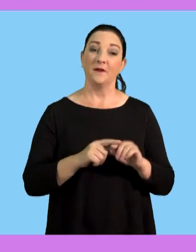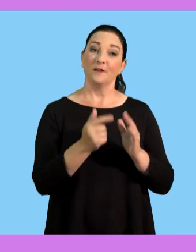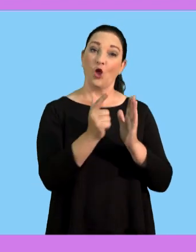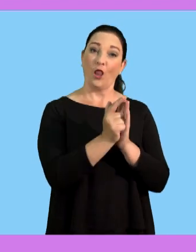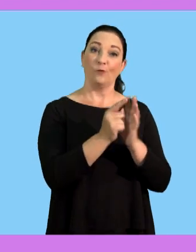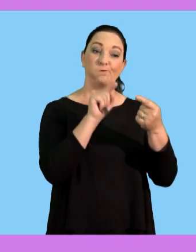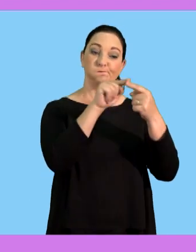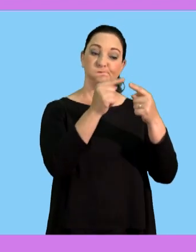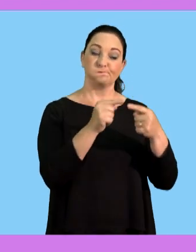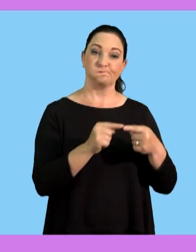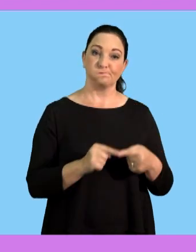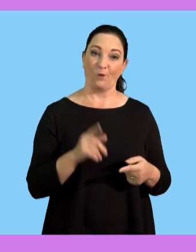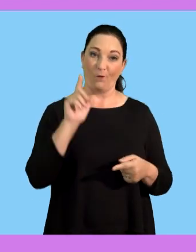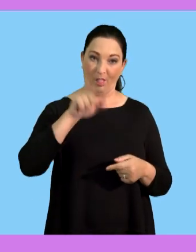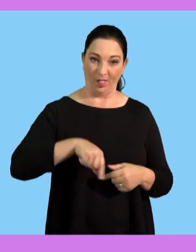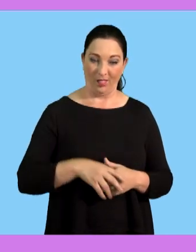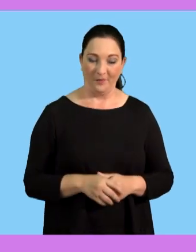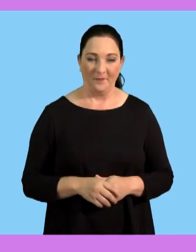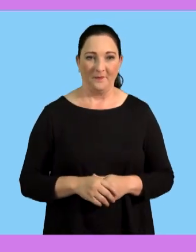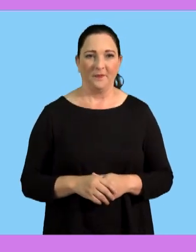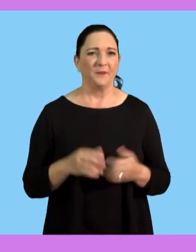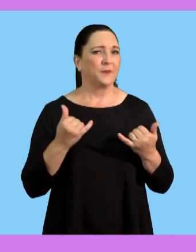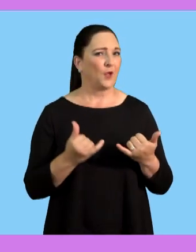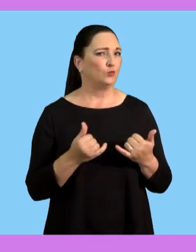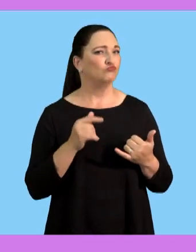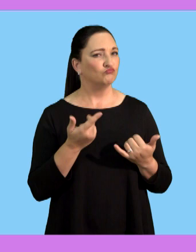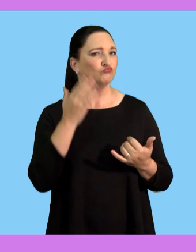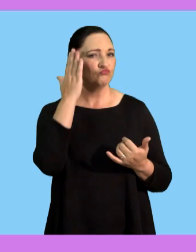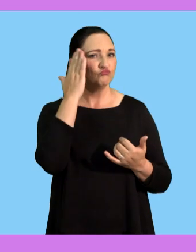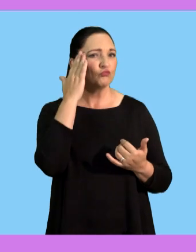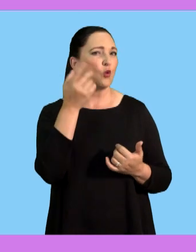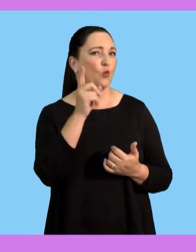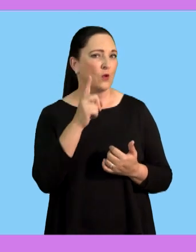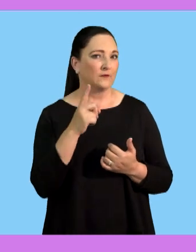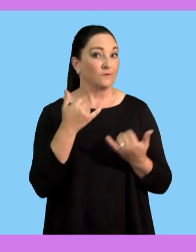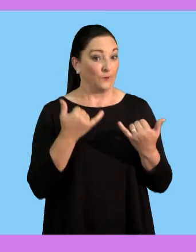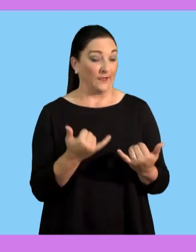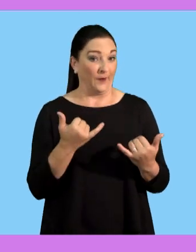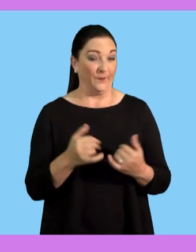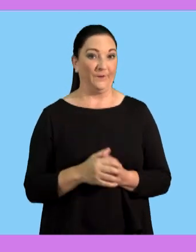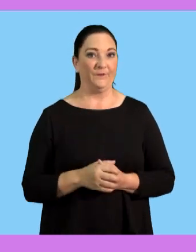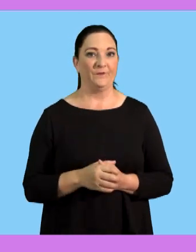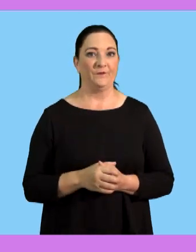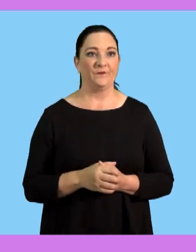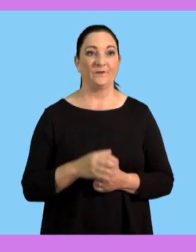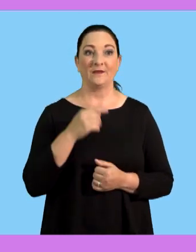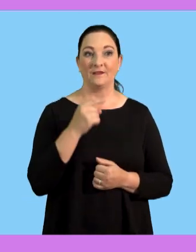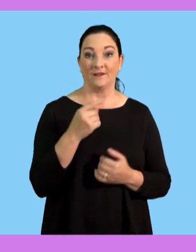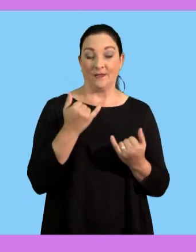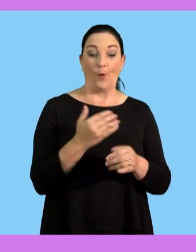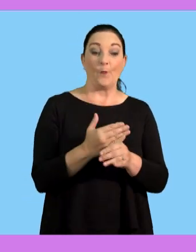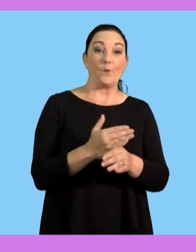our lesson objectives. Now let's quickly look at what you should know at this moment in time. And I call this